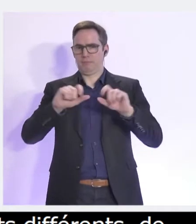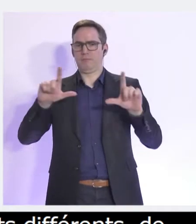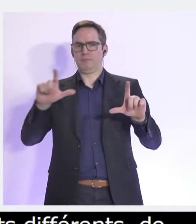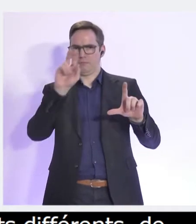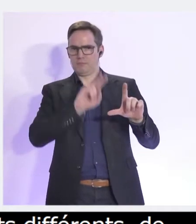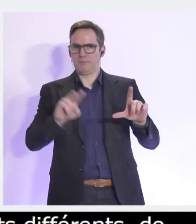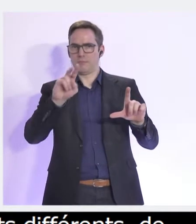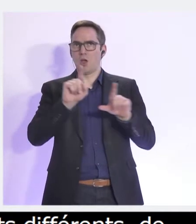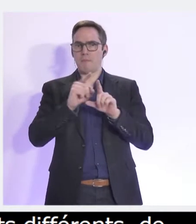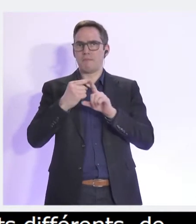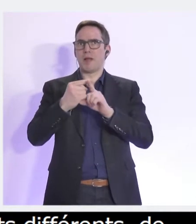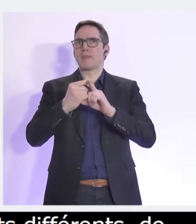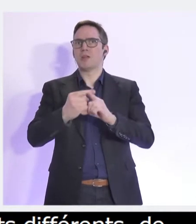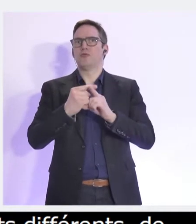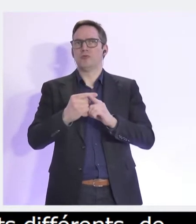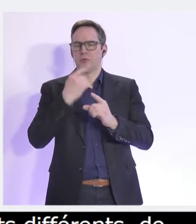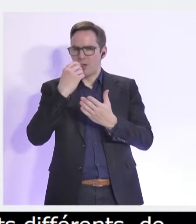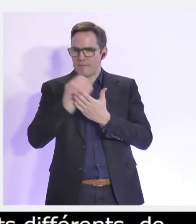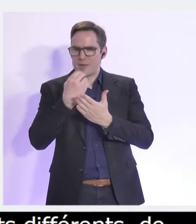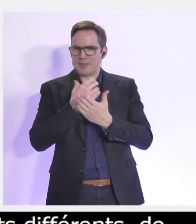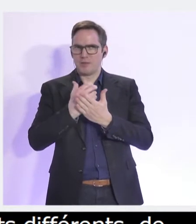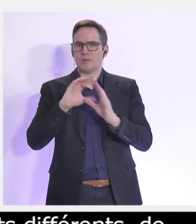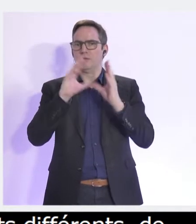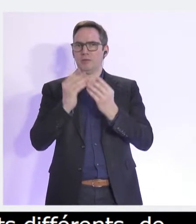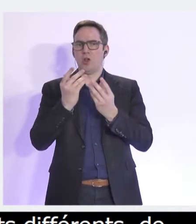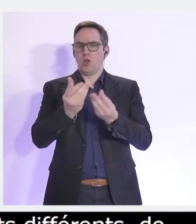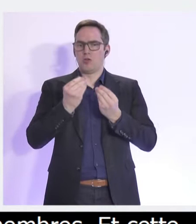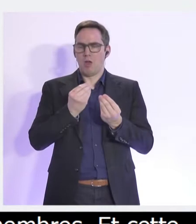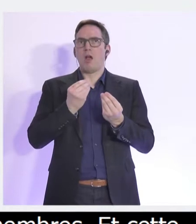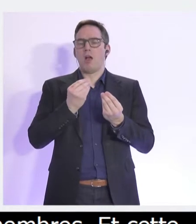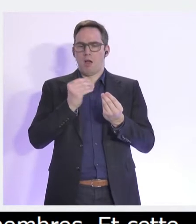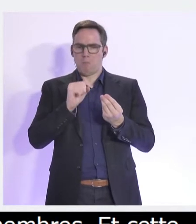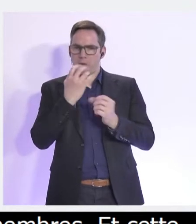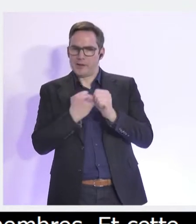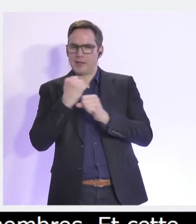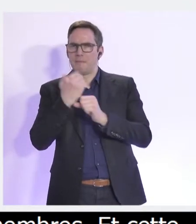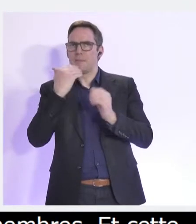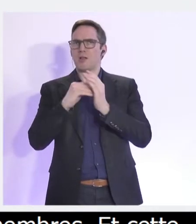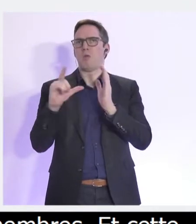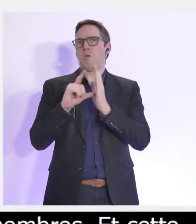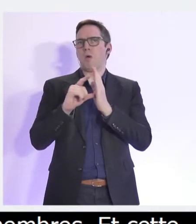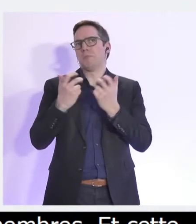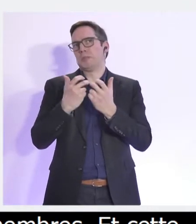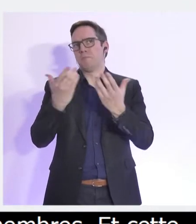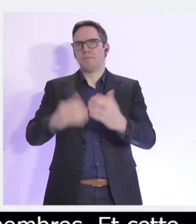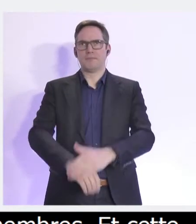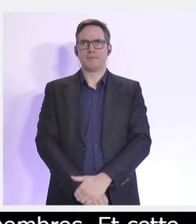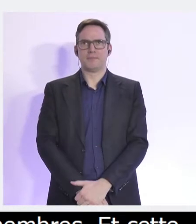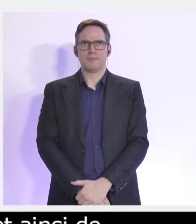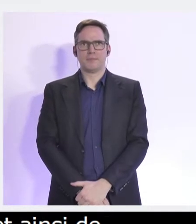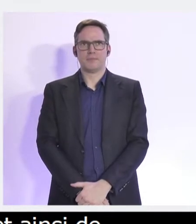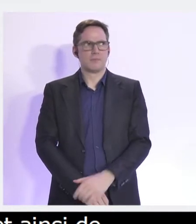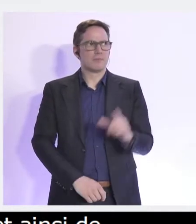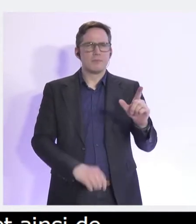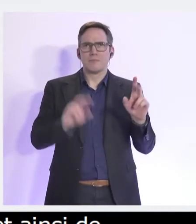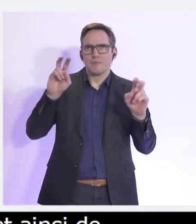produce better legislation and better policies. Mais ça sera destiné au grand public? But will it be for the general public? Des infos grand public?